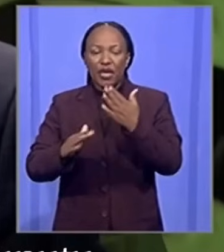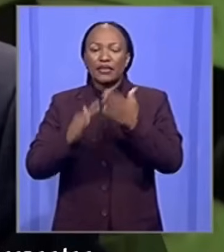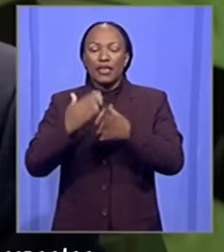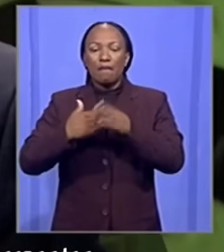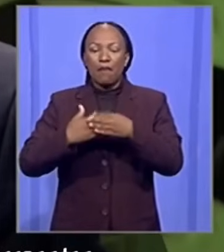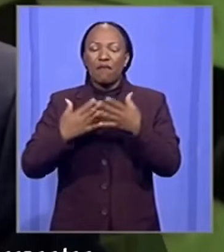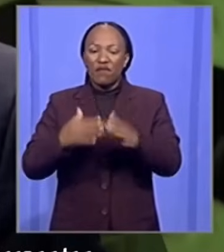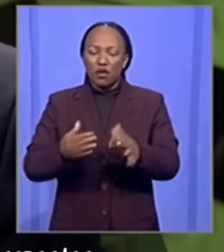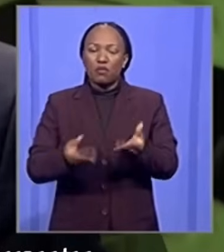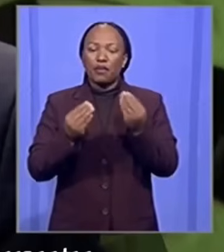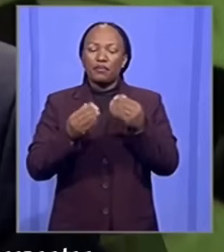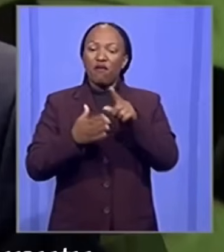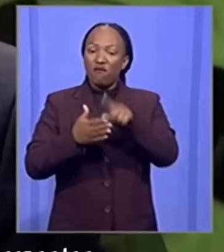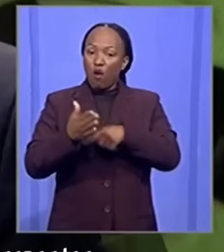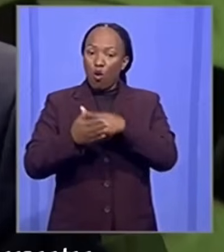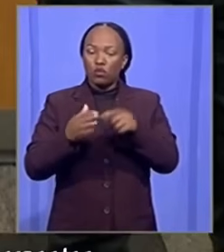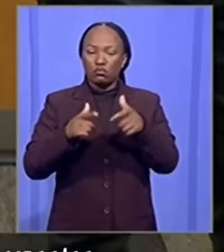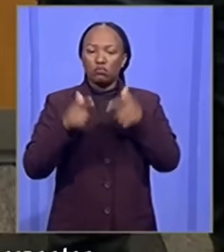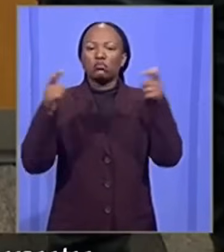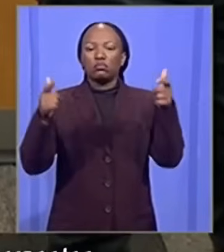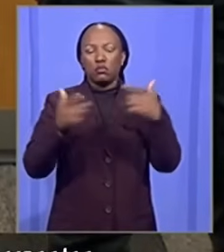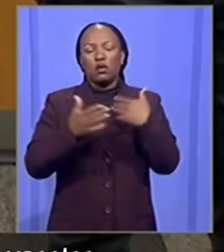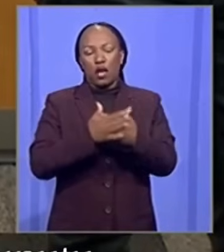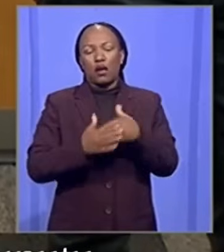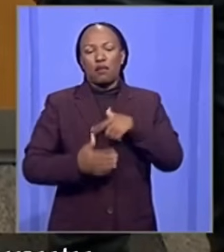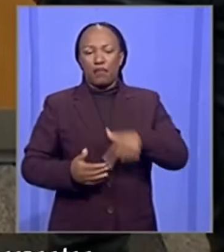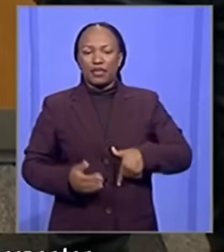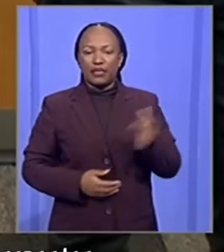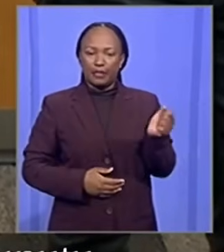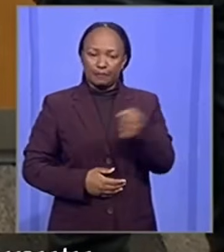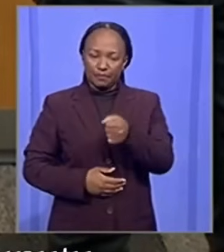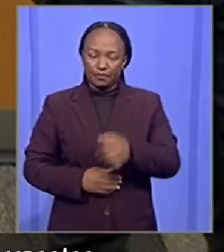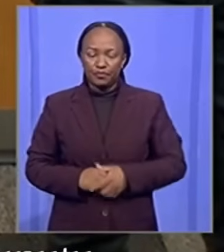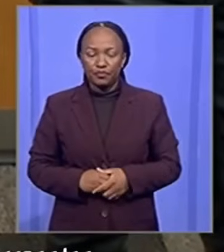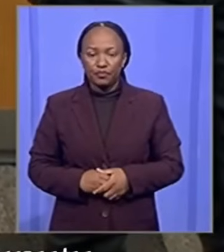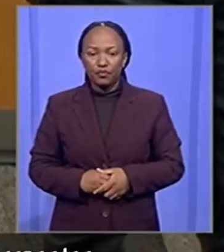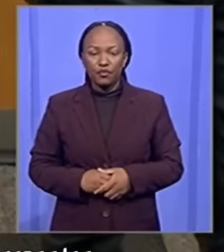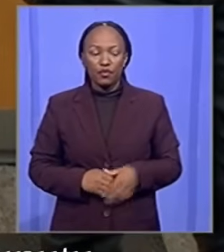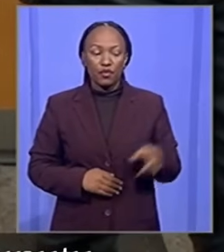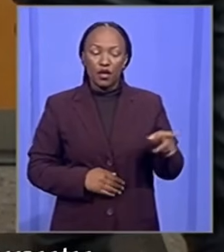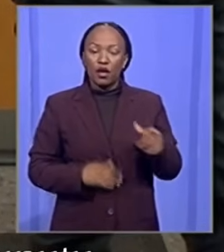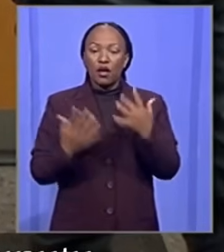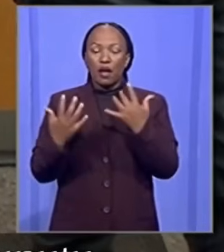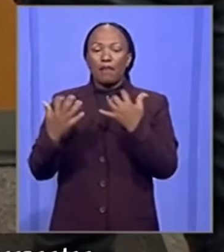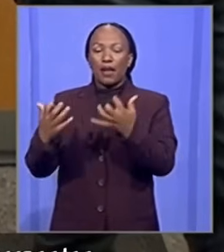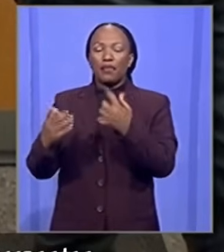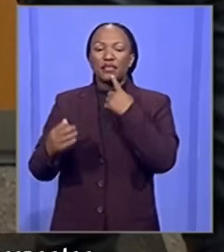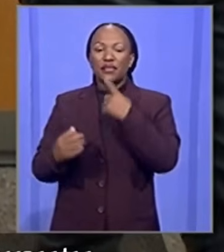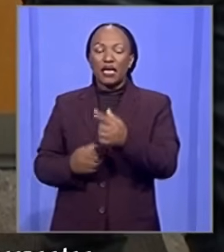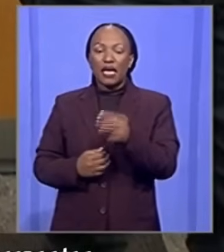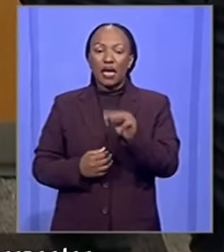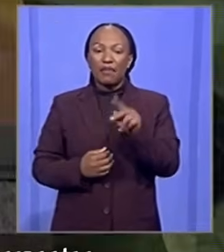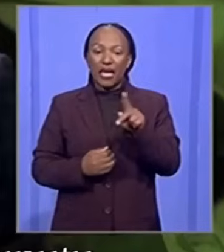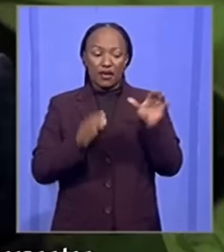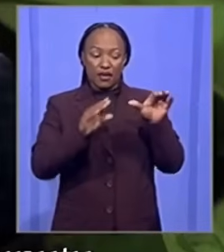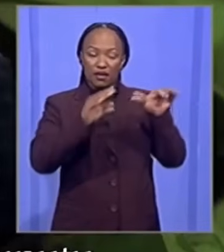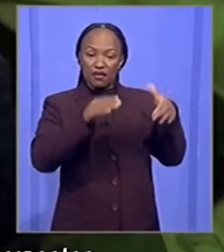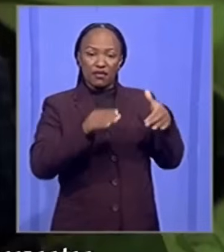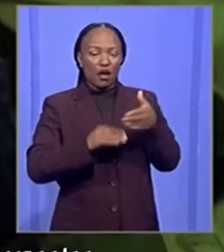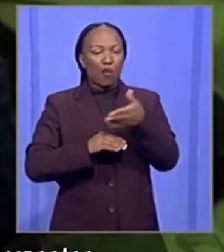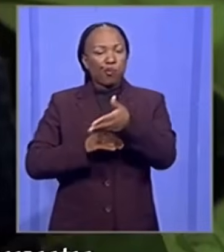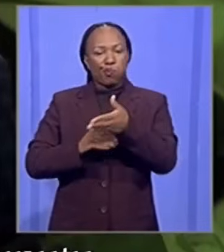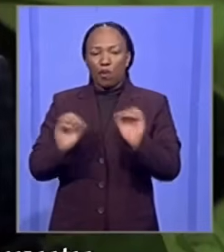receives the majority of votes. Parlamente e boetse e re ditho tsa MK di keke tsa ba teng hosane. For